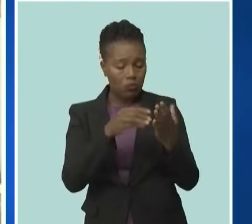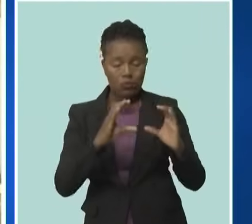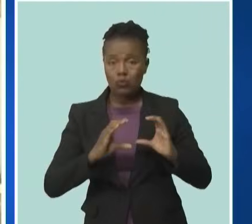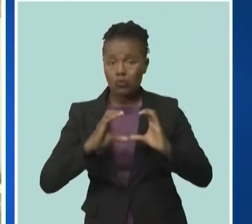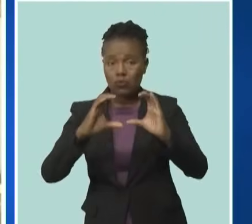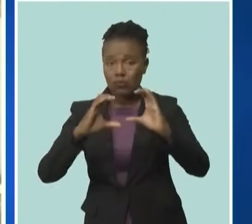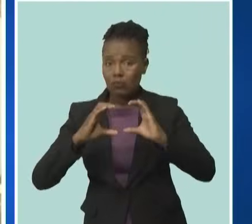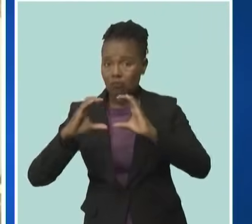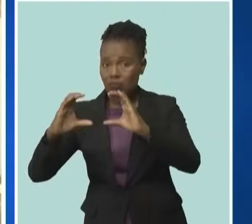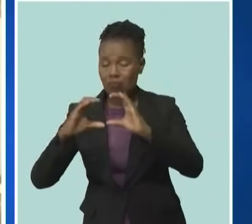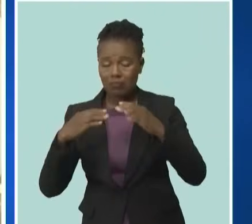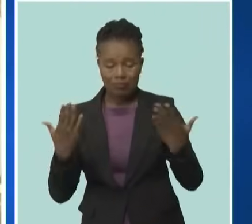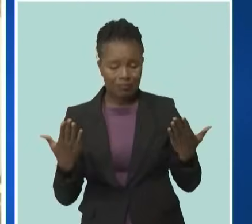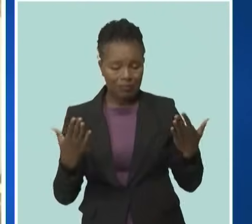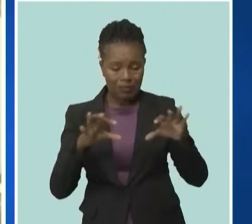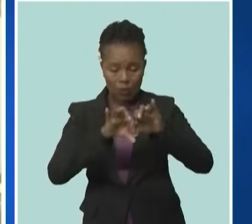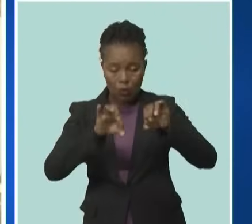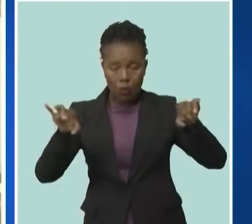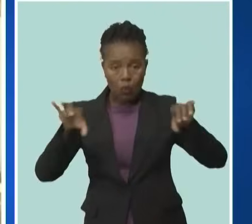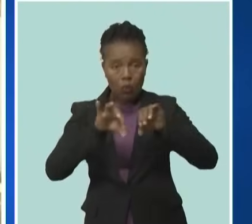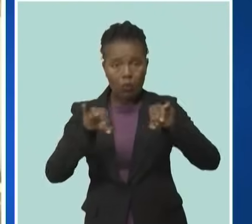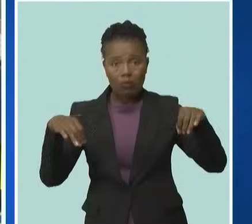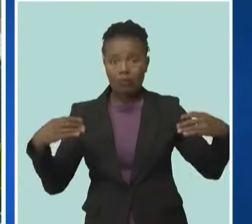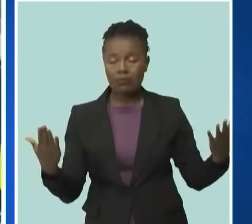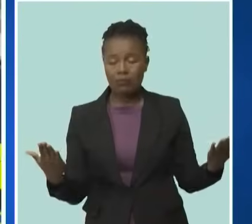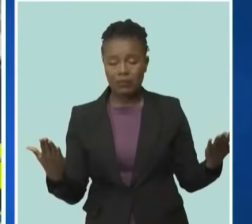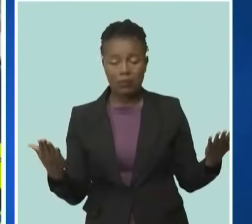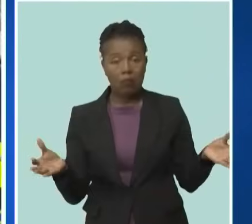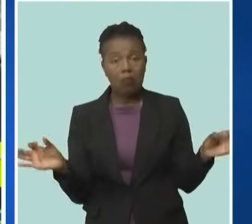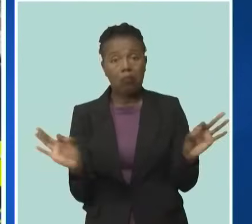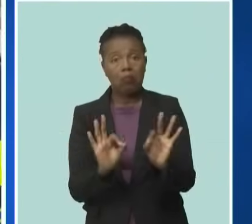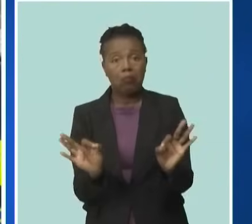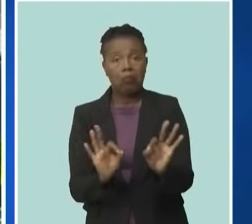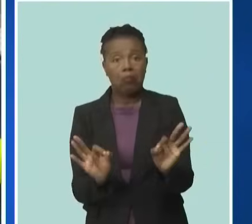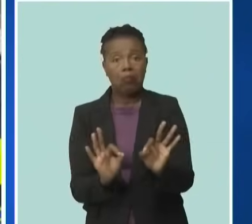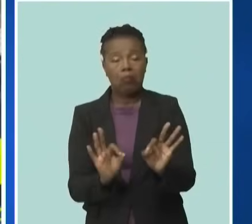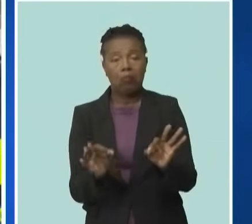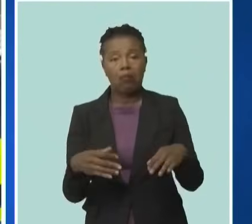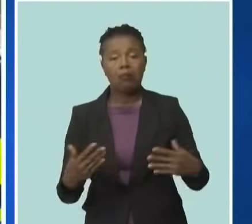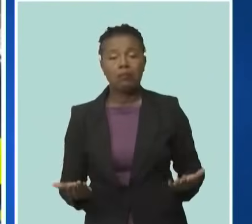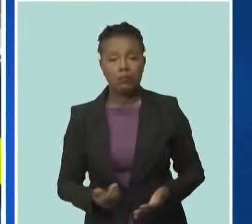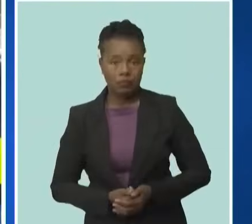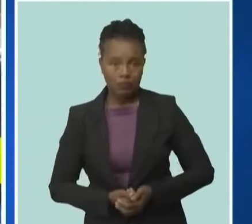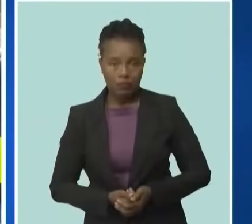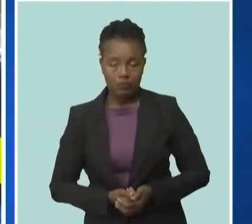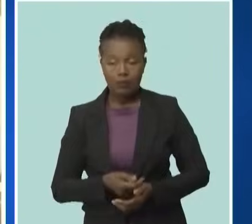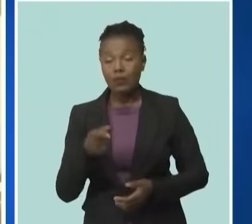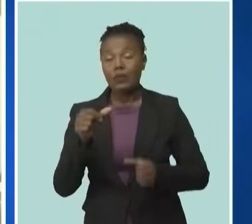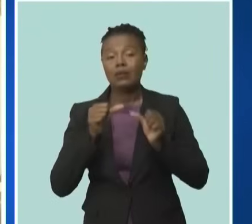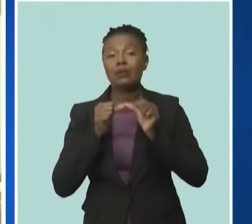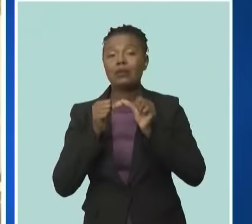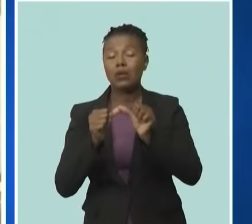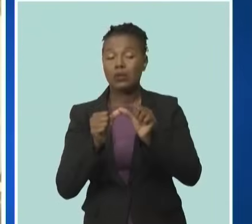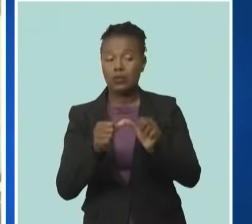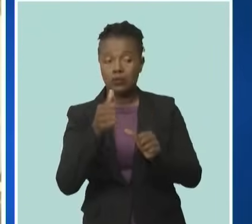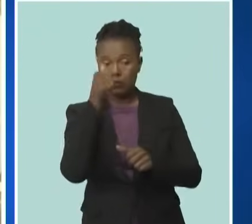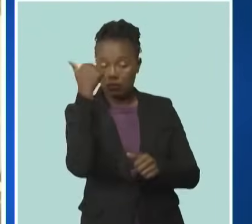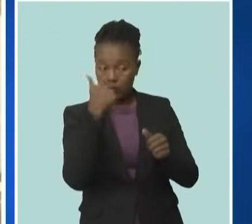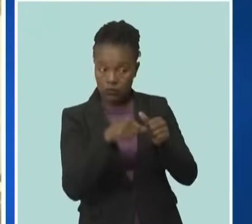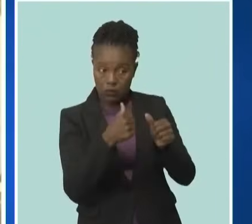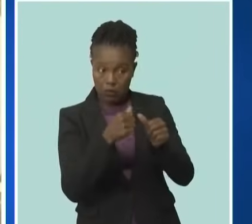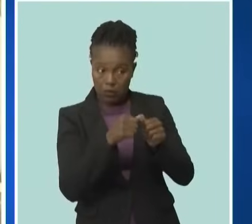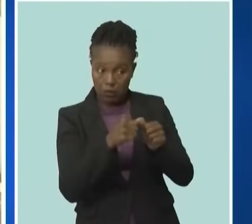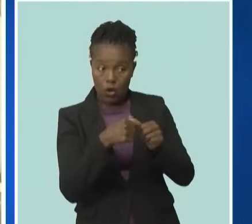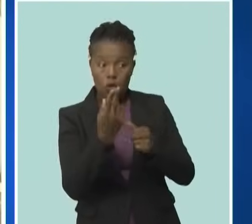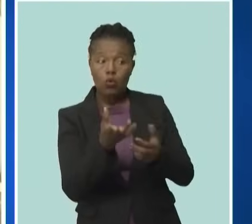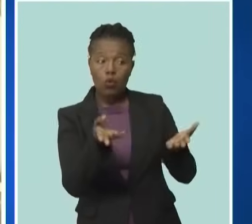qualifications, those titles mean nothing. Professor Devonish goes on to remind them that they signed up